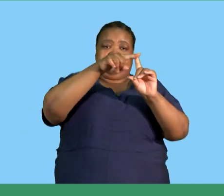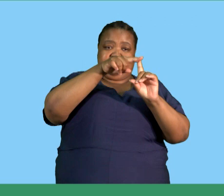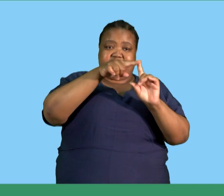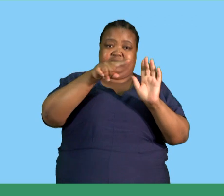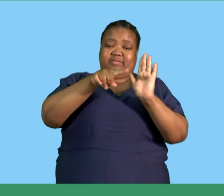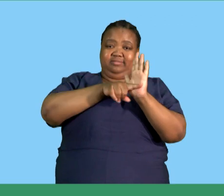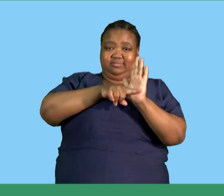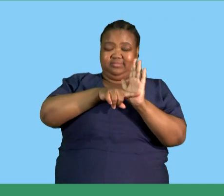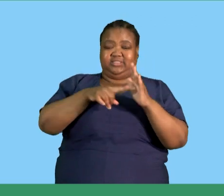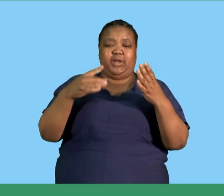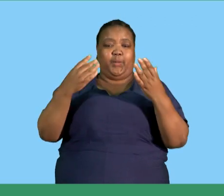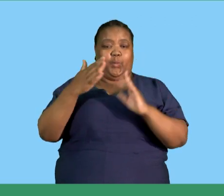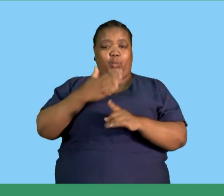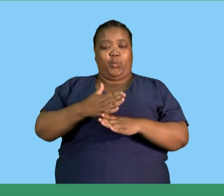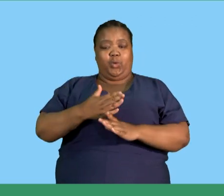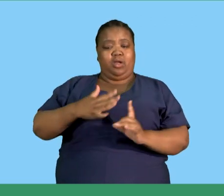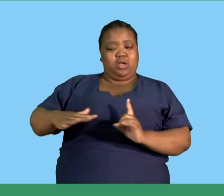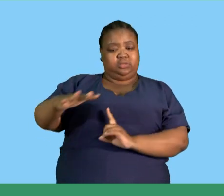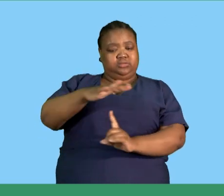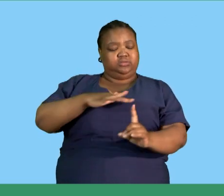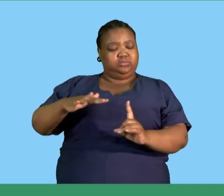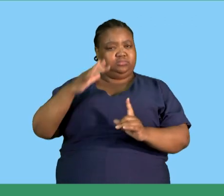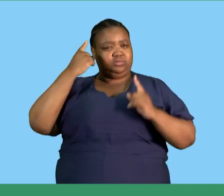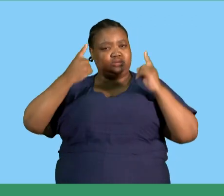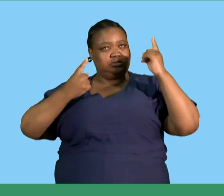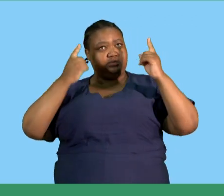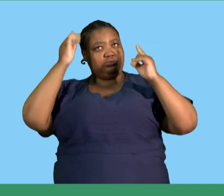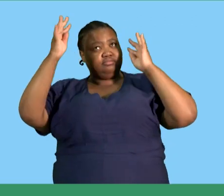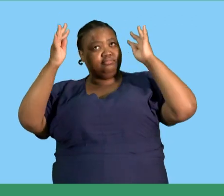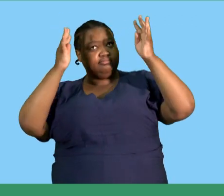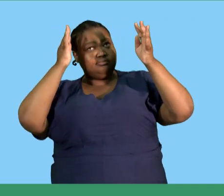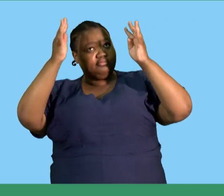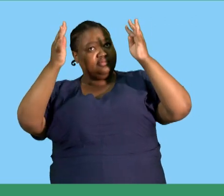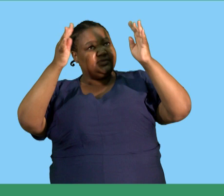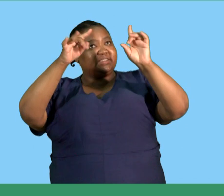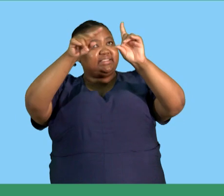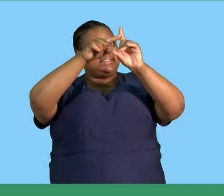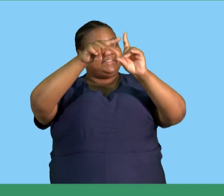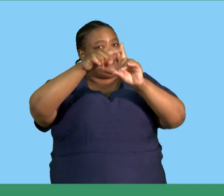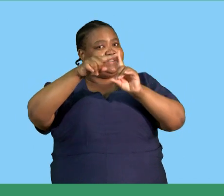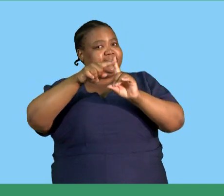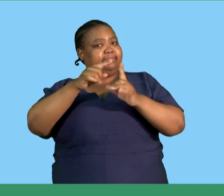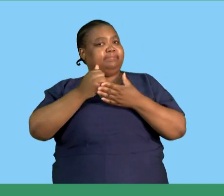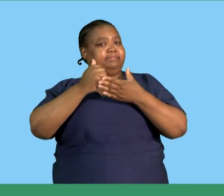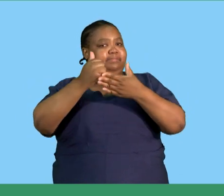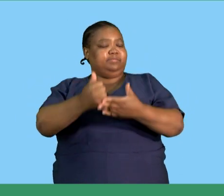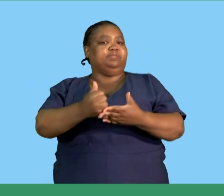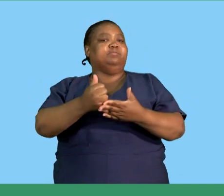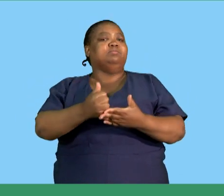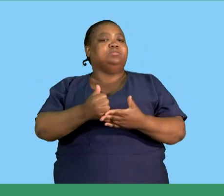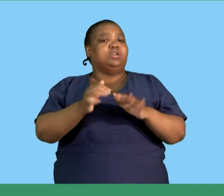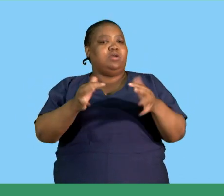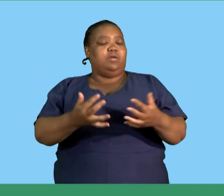of creative thinking where in the workplace. Very important. The benefits or advantages of creative thinking in the